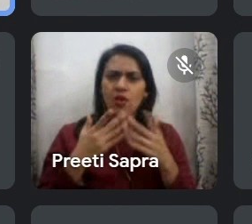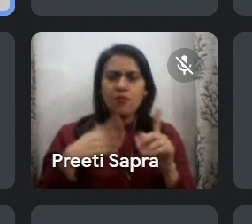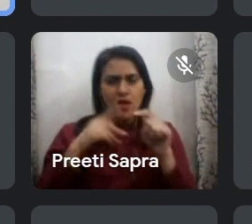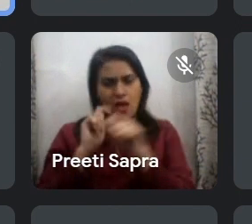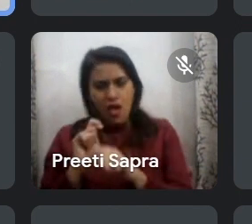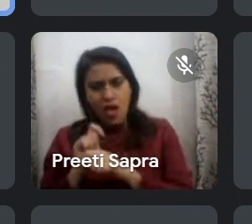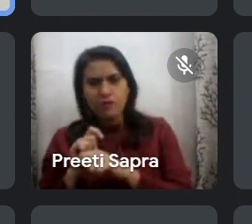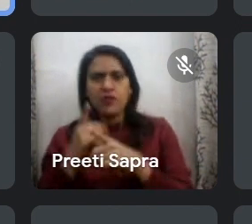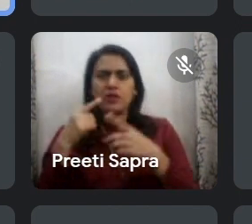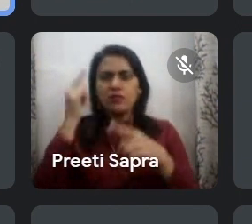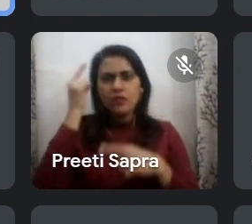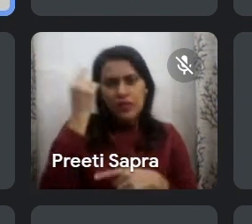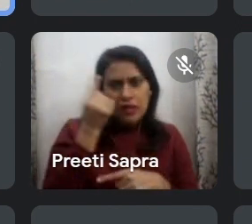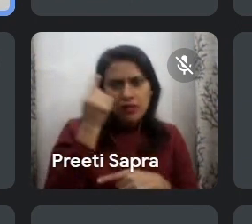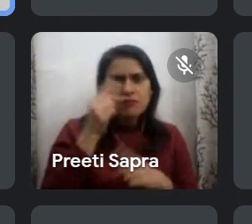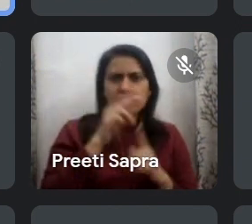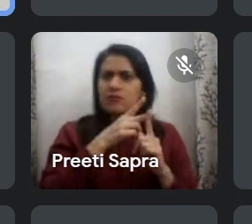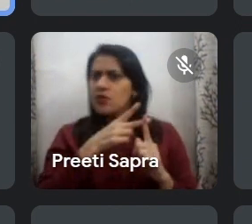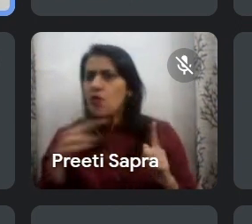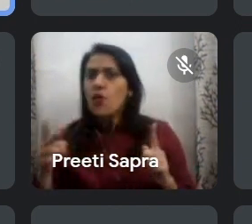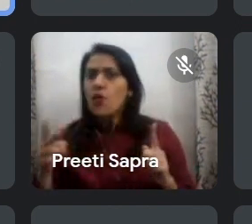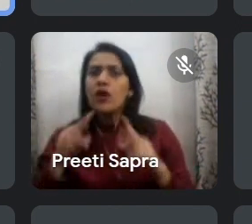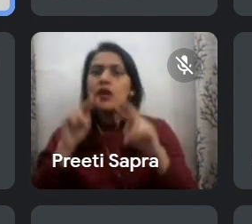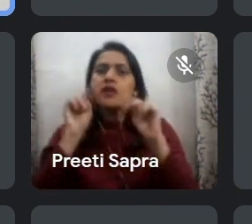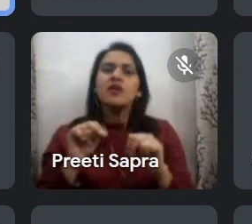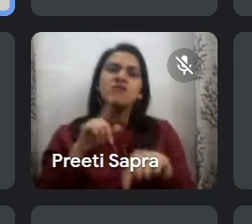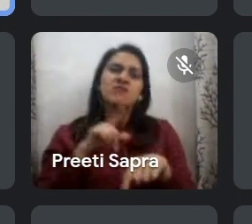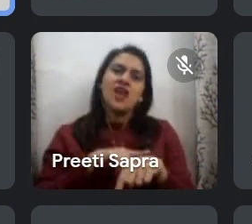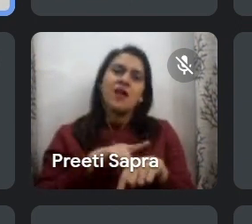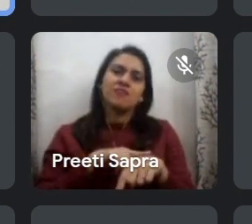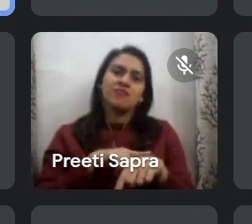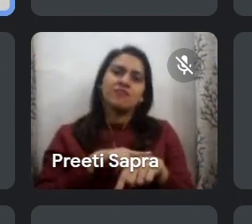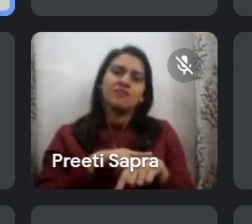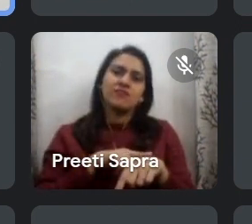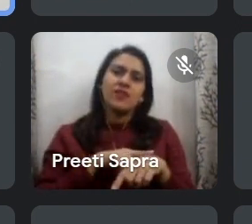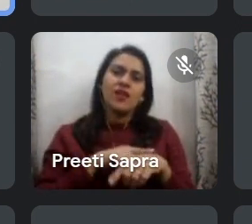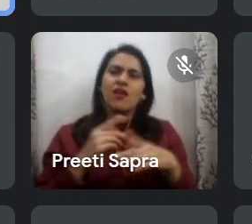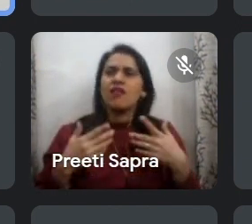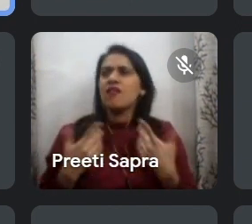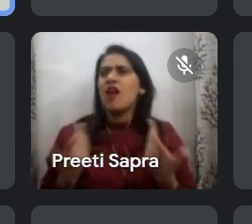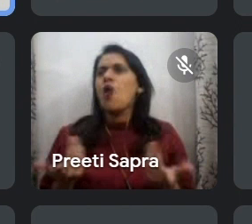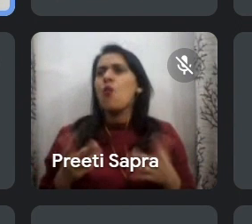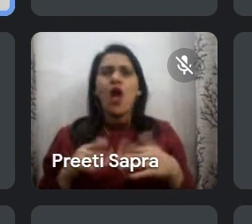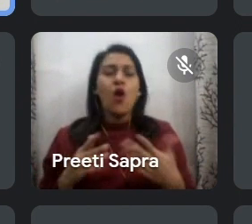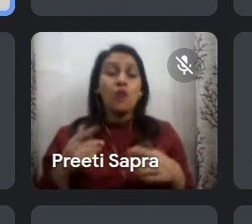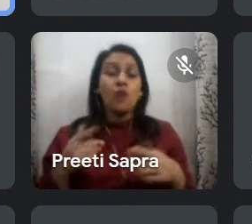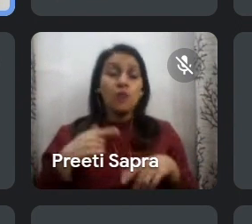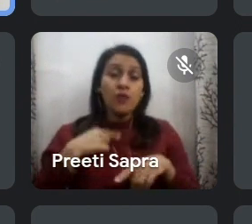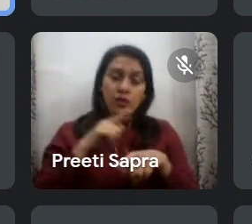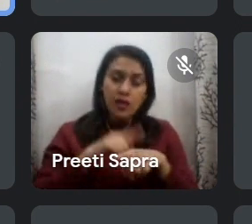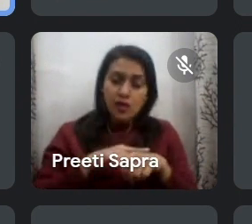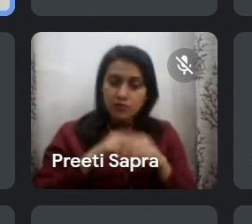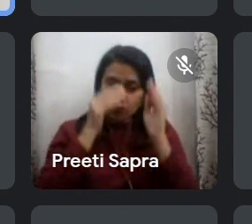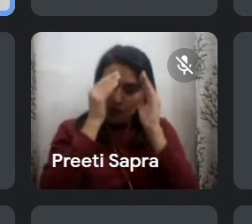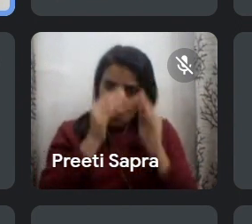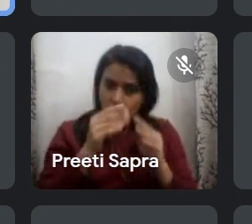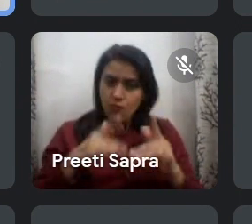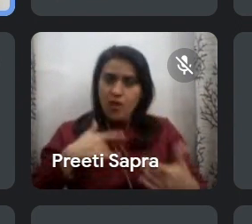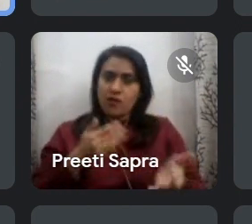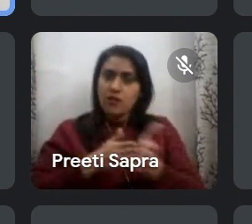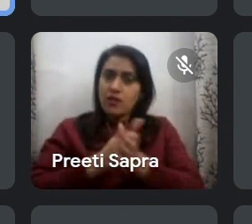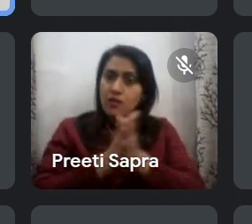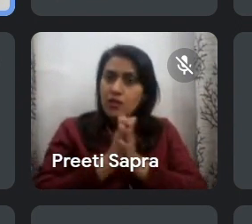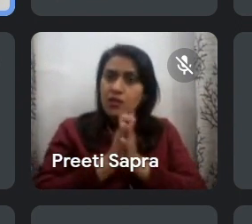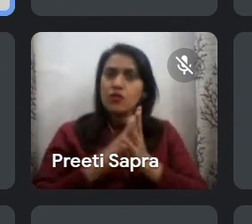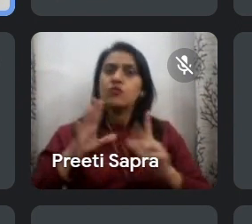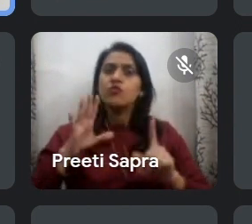thinking. All of these things demand time from you, demand obligation from you. Well, your interests or these acts